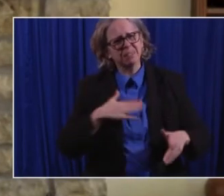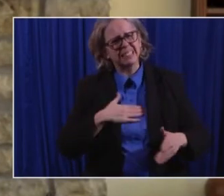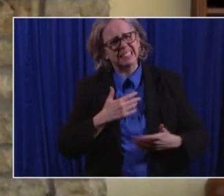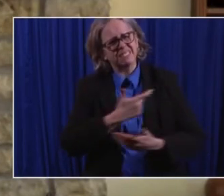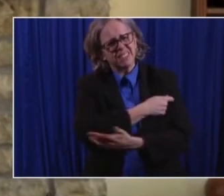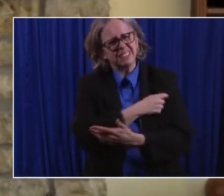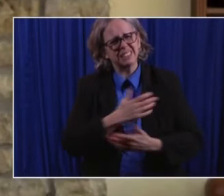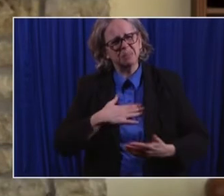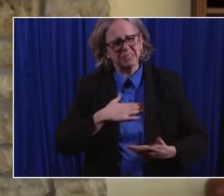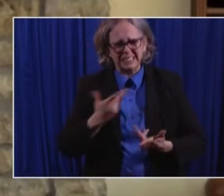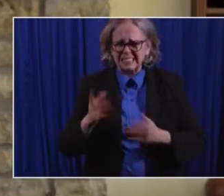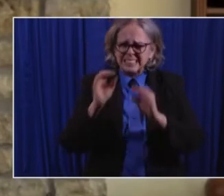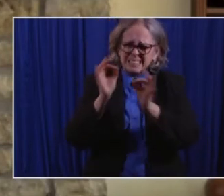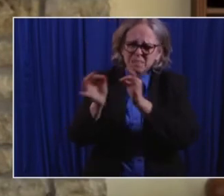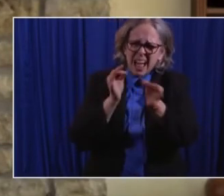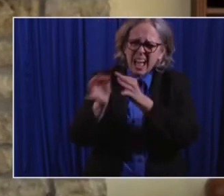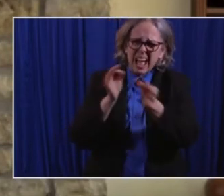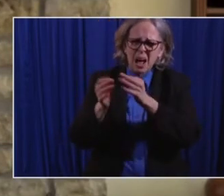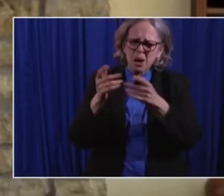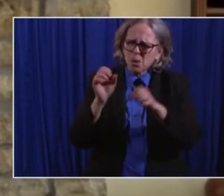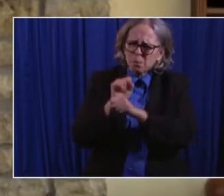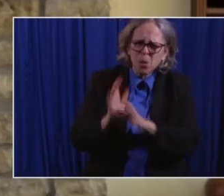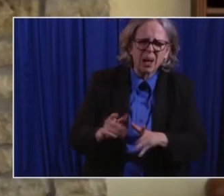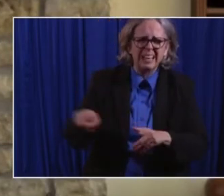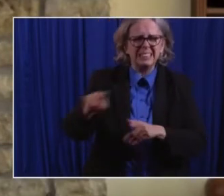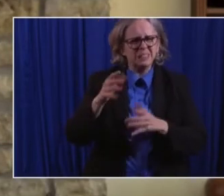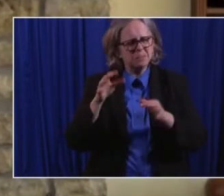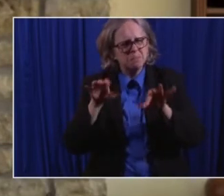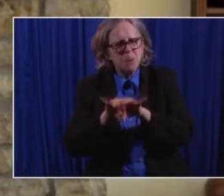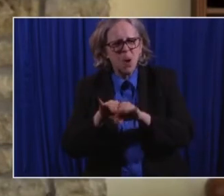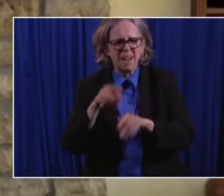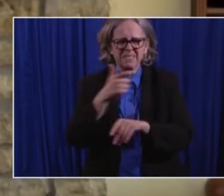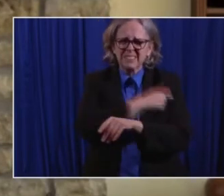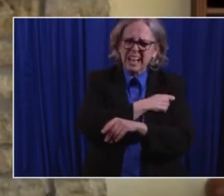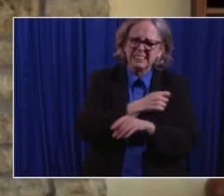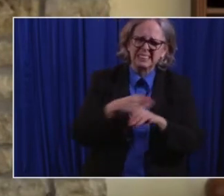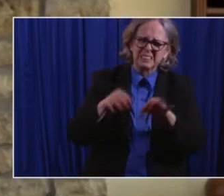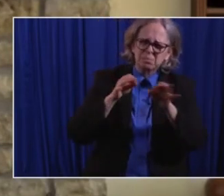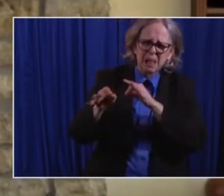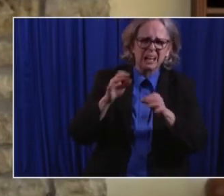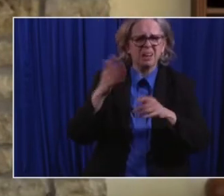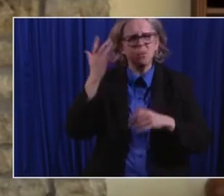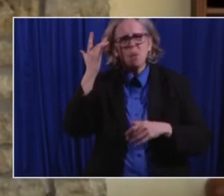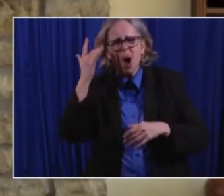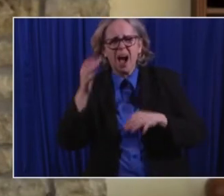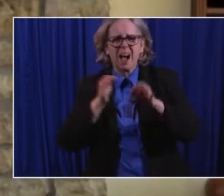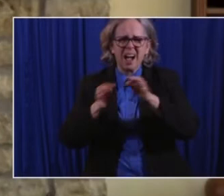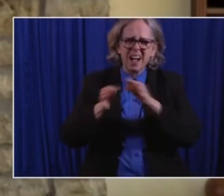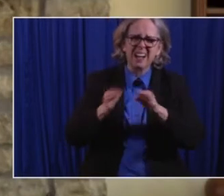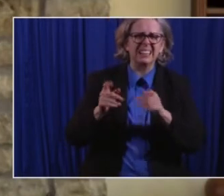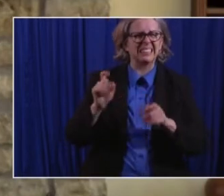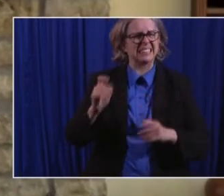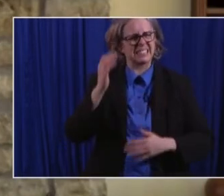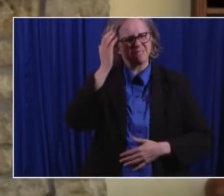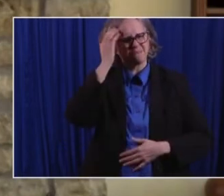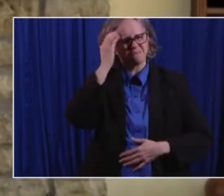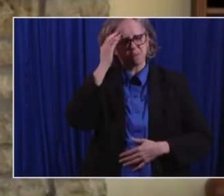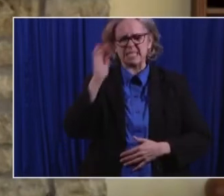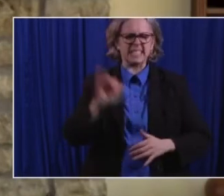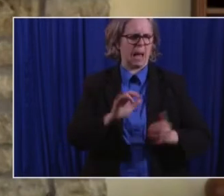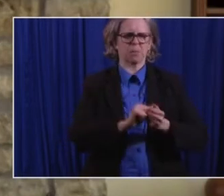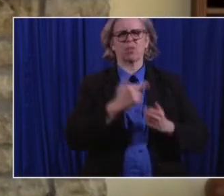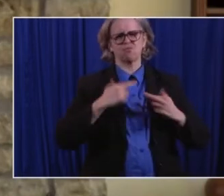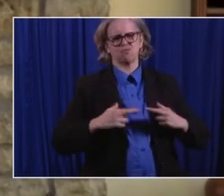talking about vaccinations with your employees, as well as with your residents, particularly your new residents,